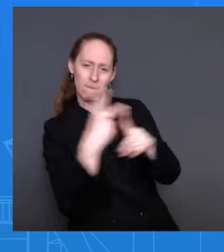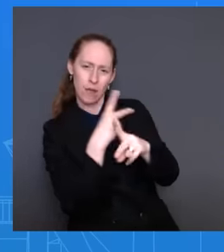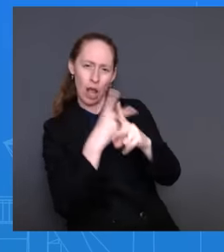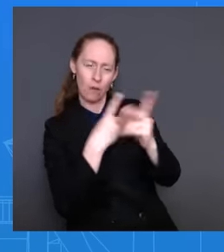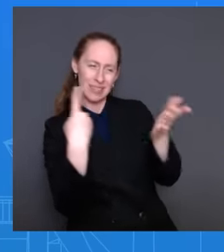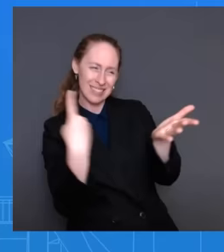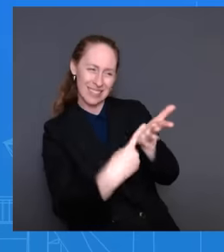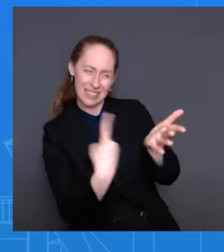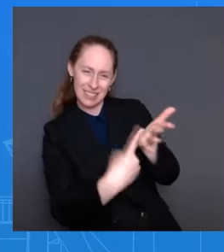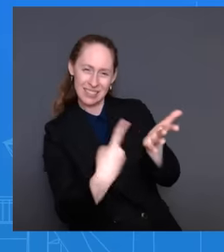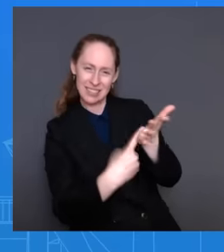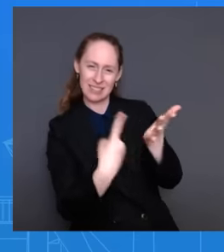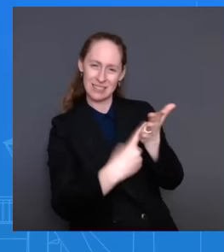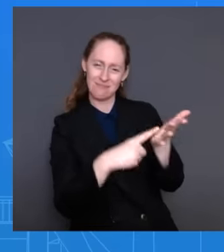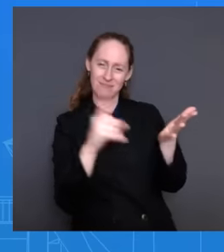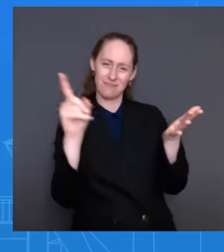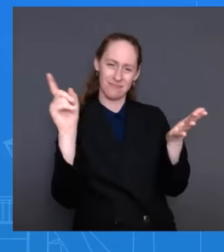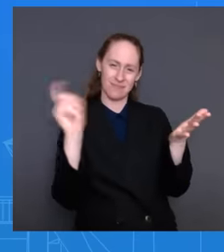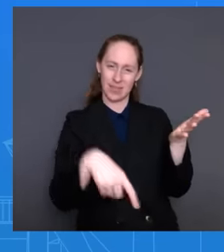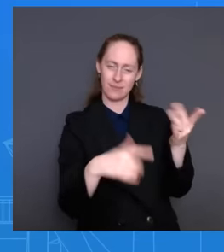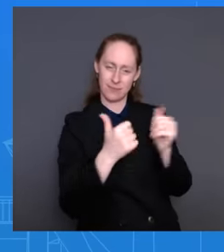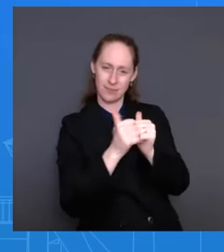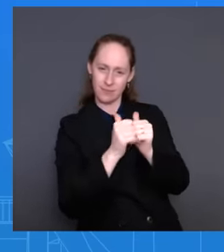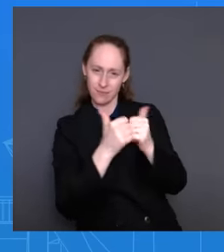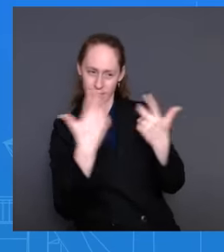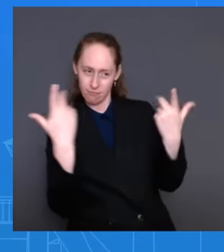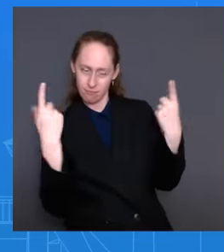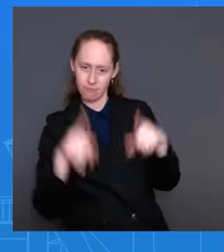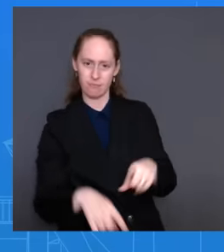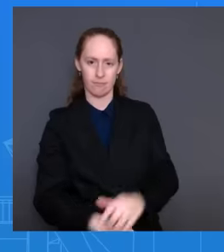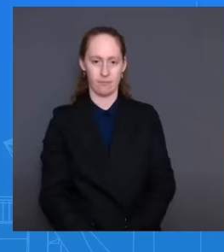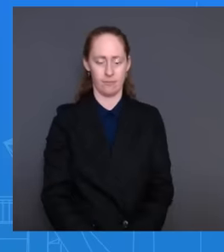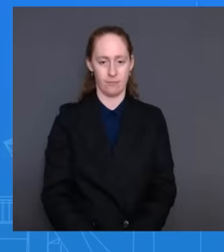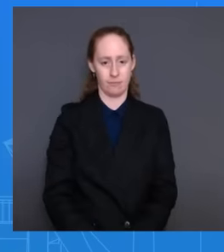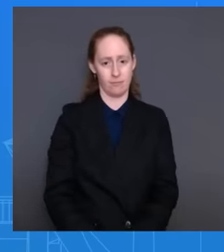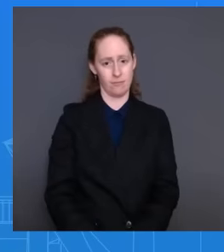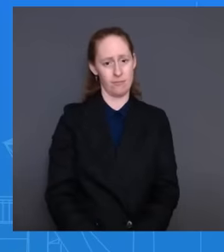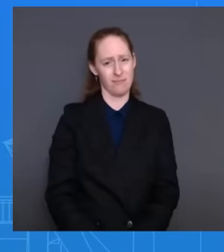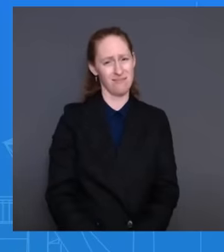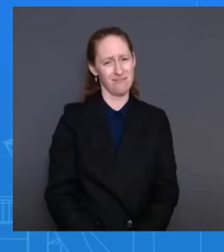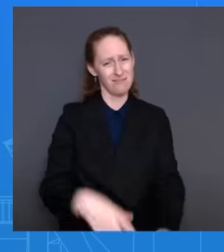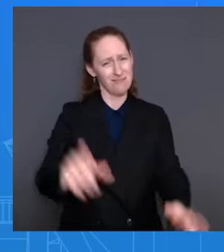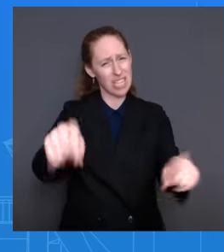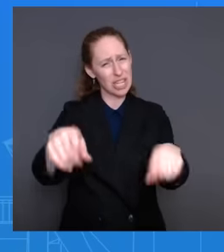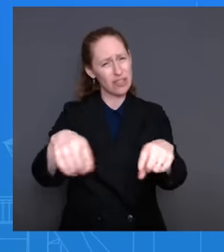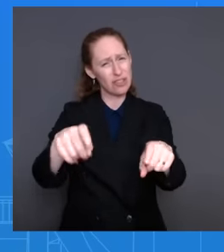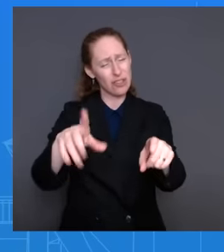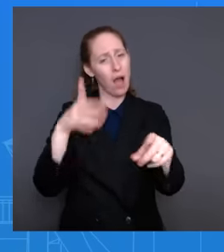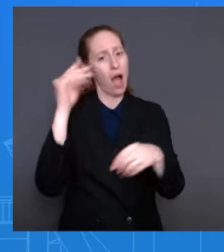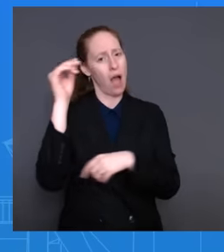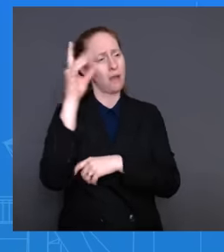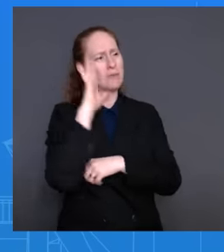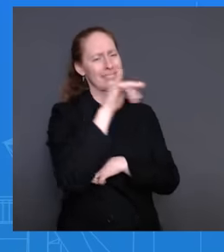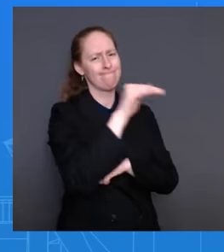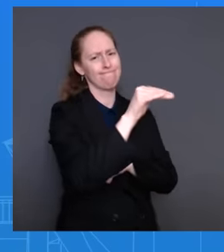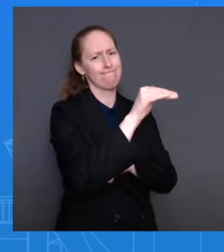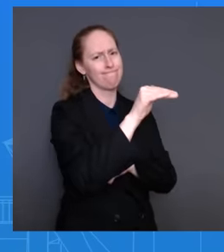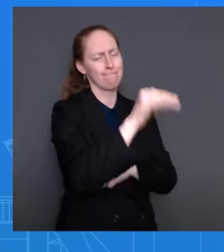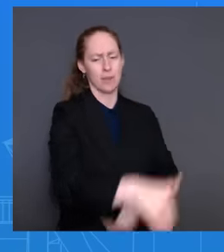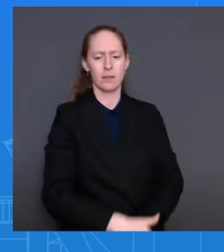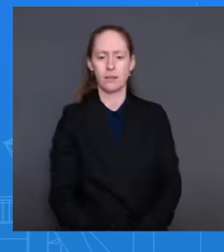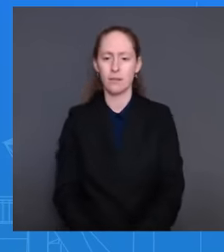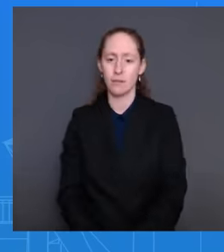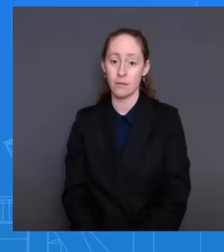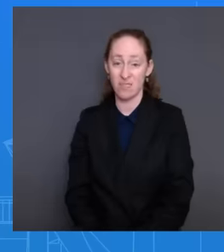act, and that's what he's going to continue to call for. Even though he disagrees with the top Republican in the Senate on what the problem is